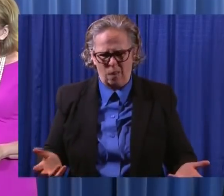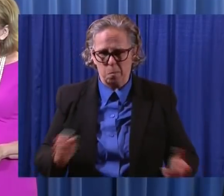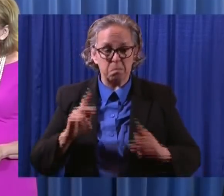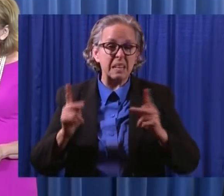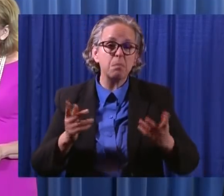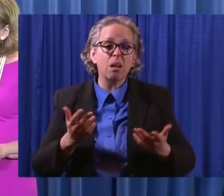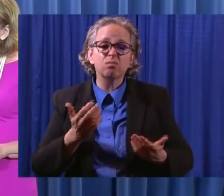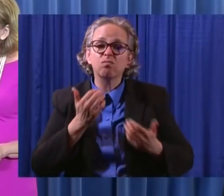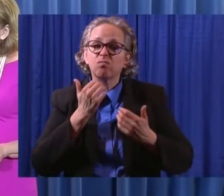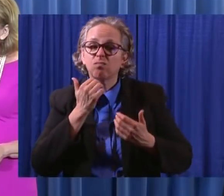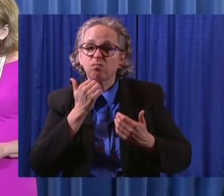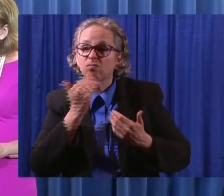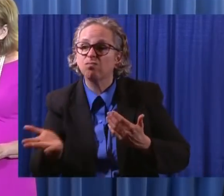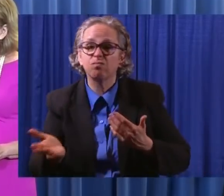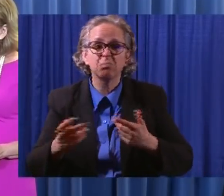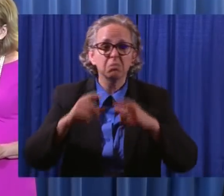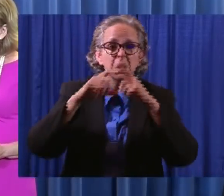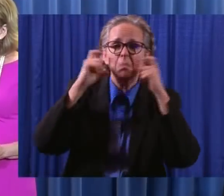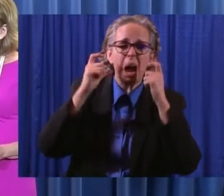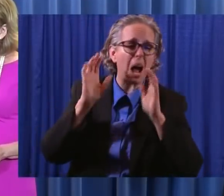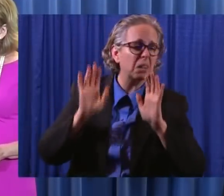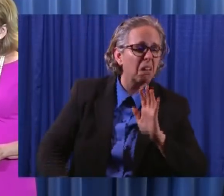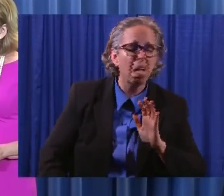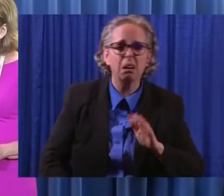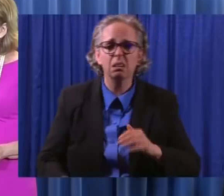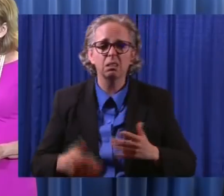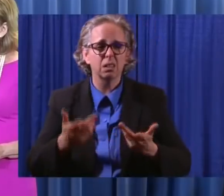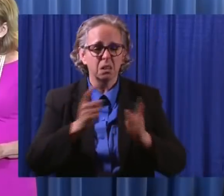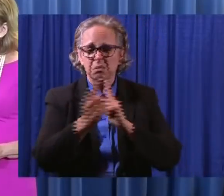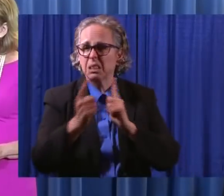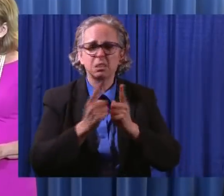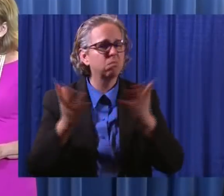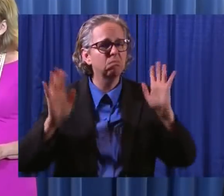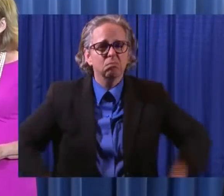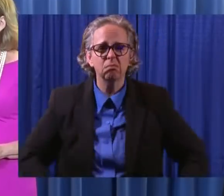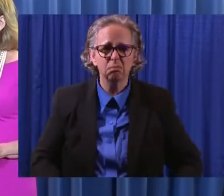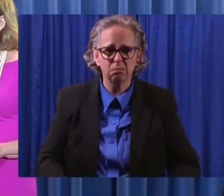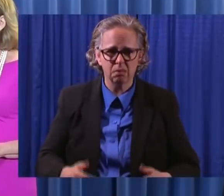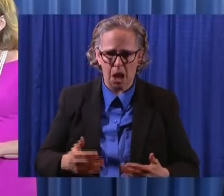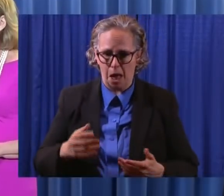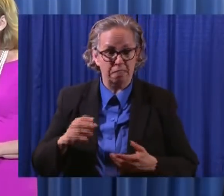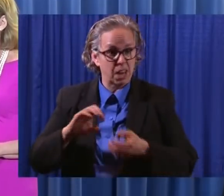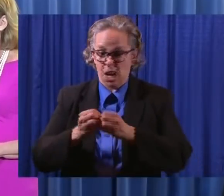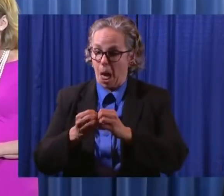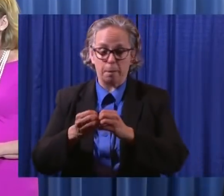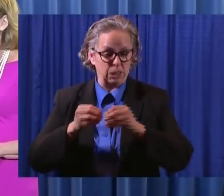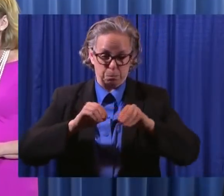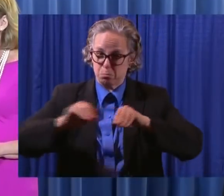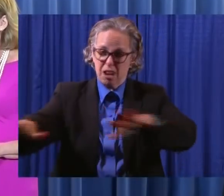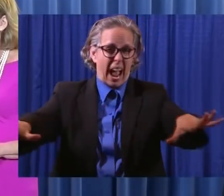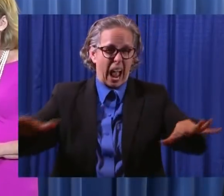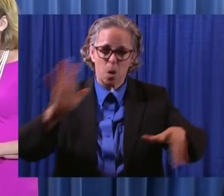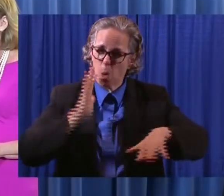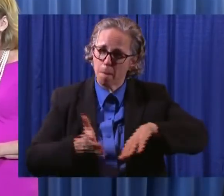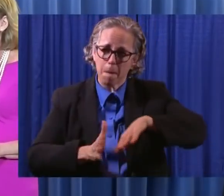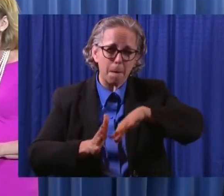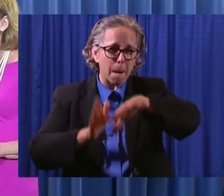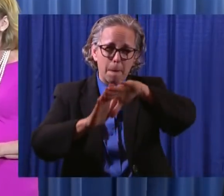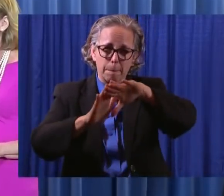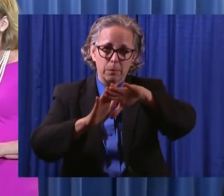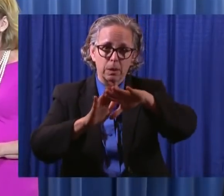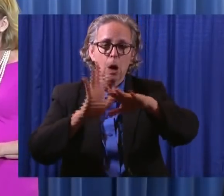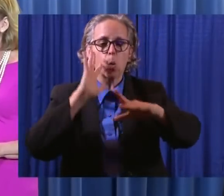public, only in public, not at home, not in a car, continuing to keep the social distance. These things will make a